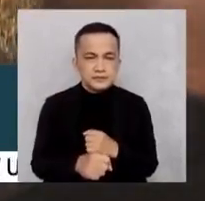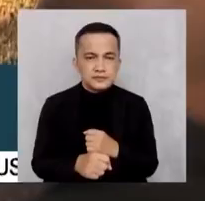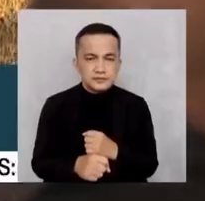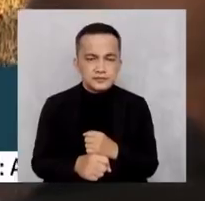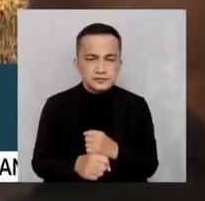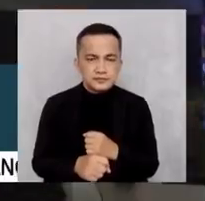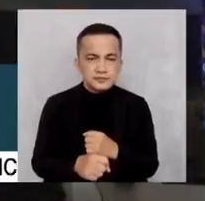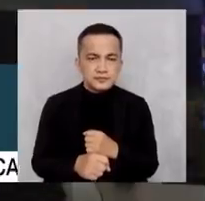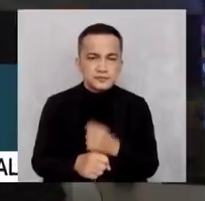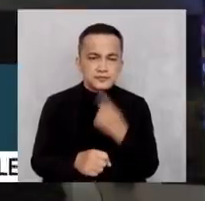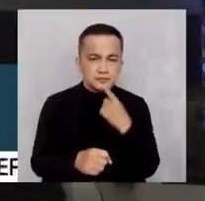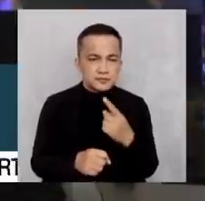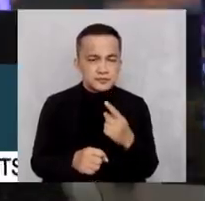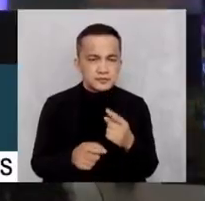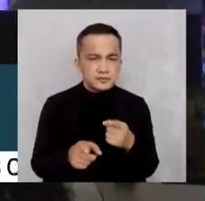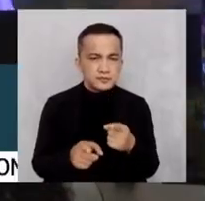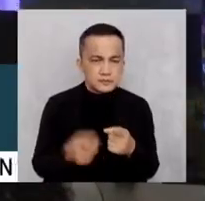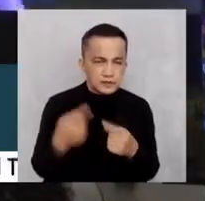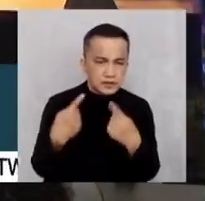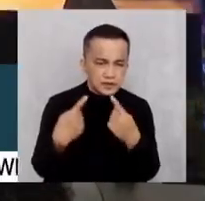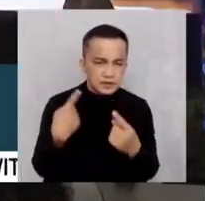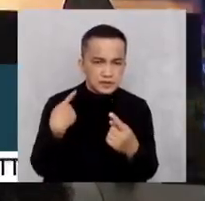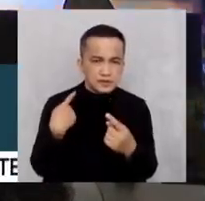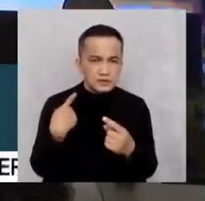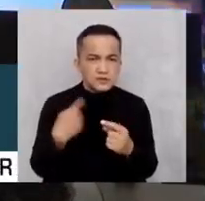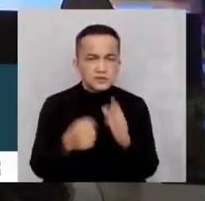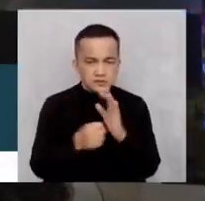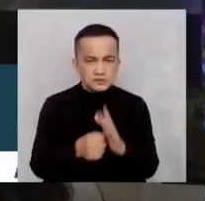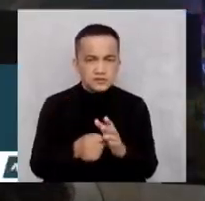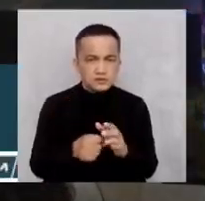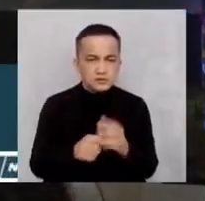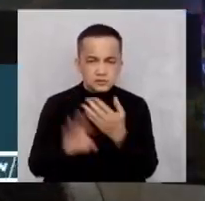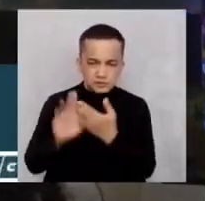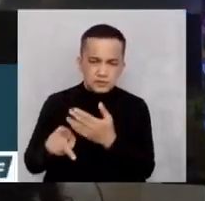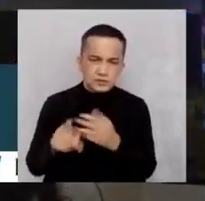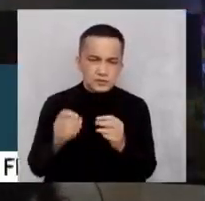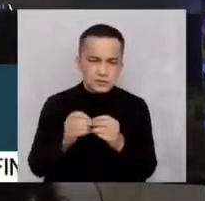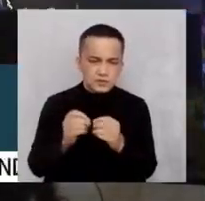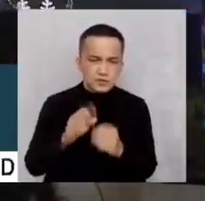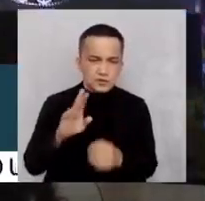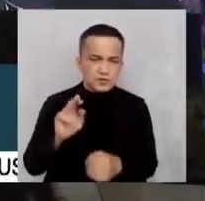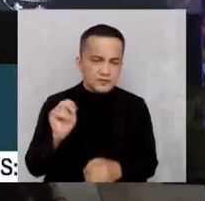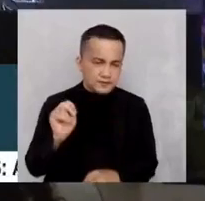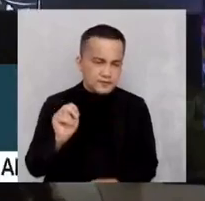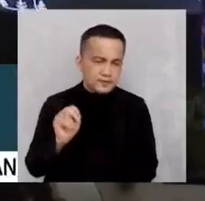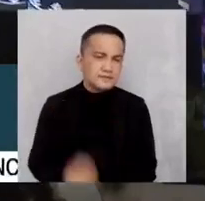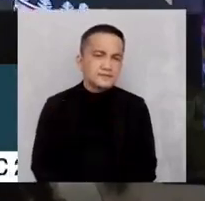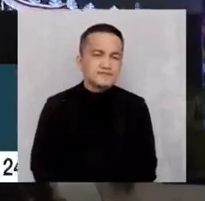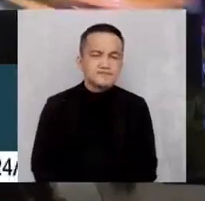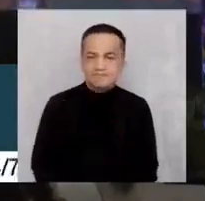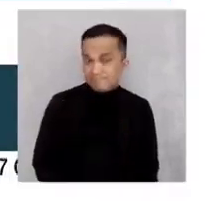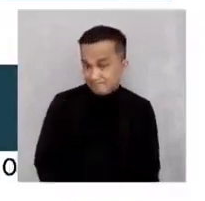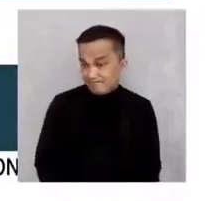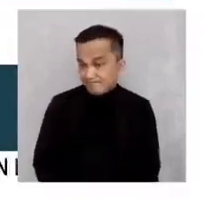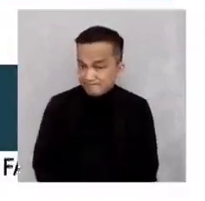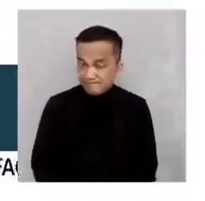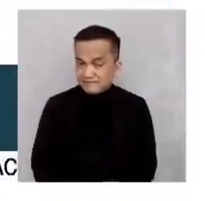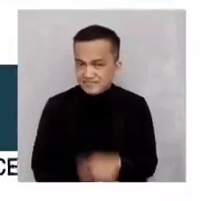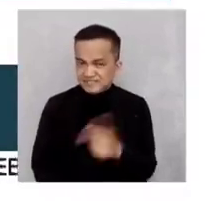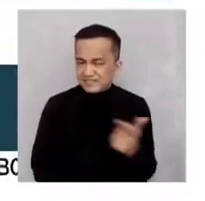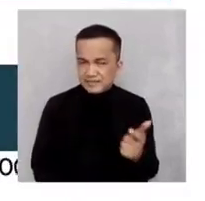this point, maybe it's a sign that it's time to go back to "It's more fun." Mm-hmm. But it seems like they're not about to do